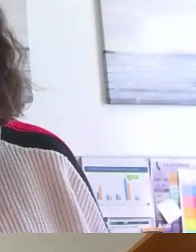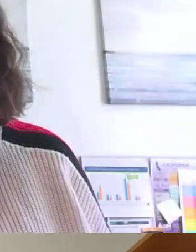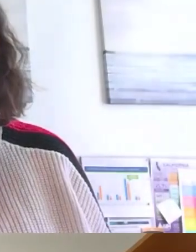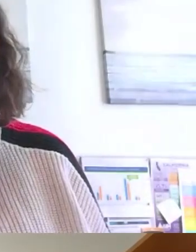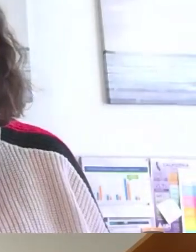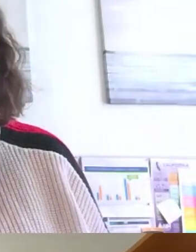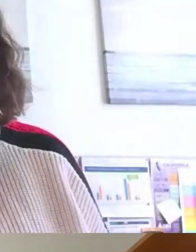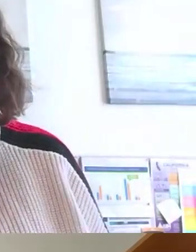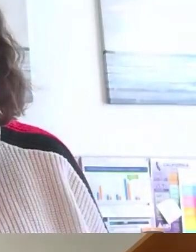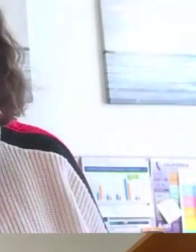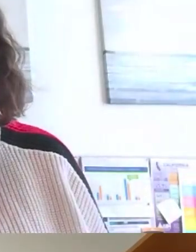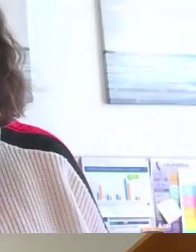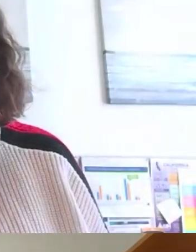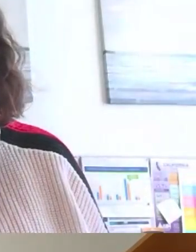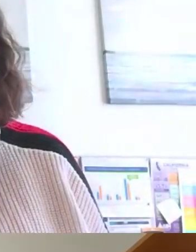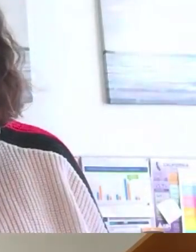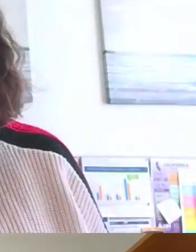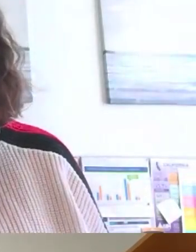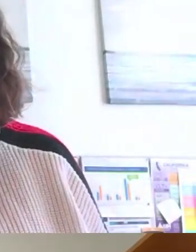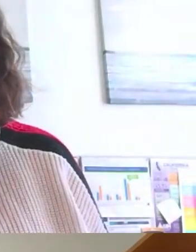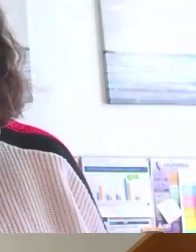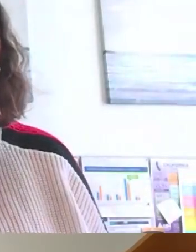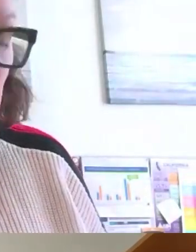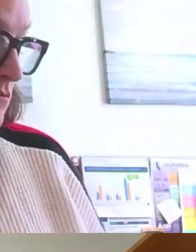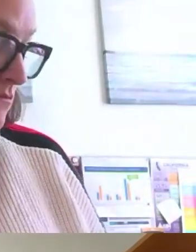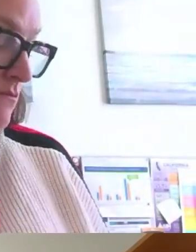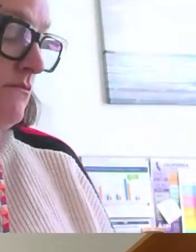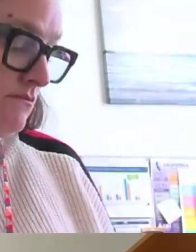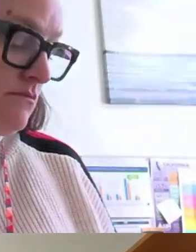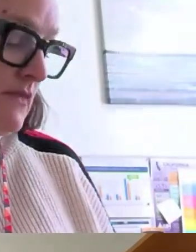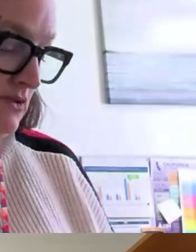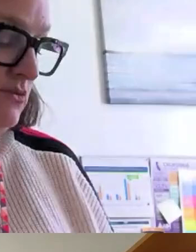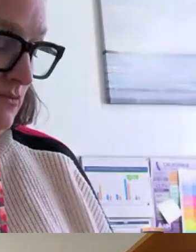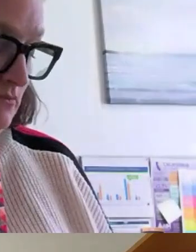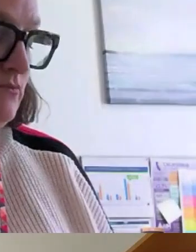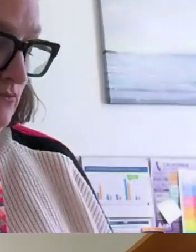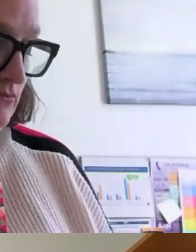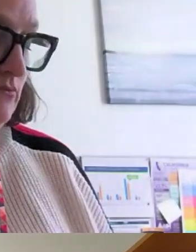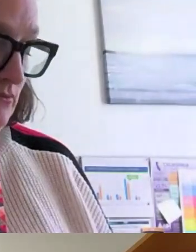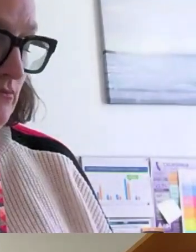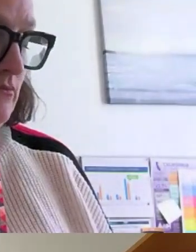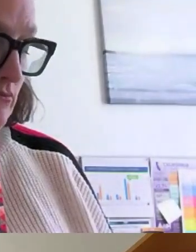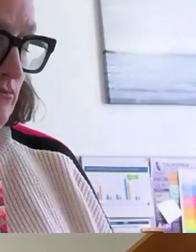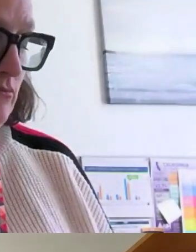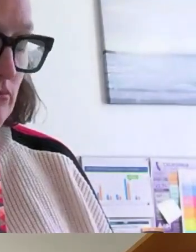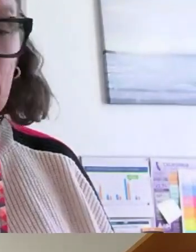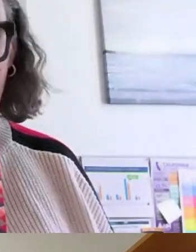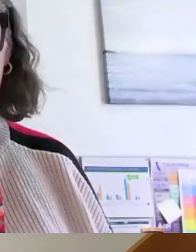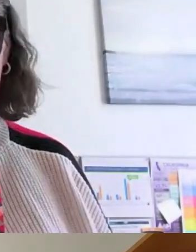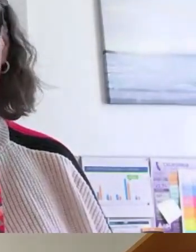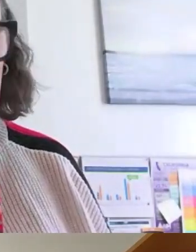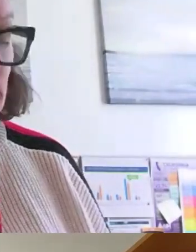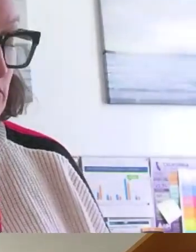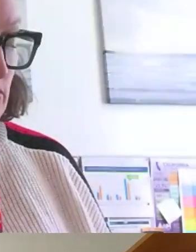to read a book called Being Mortal by Atul Gawande, in which